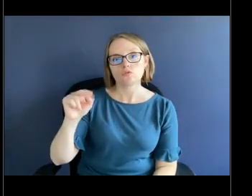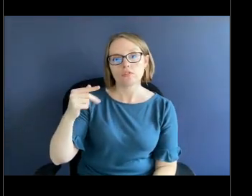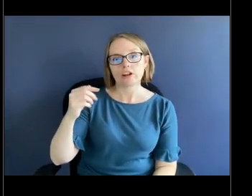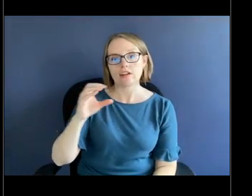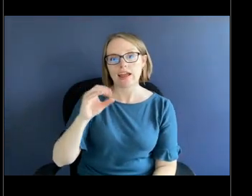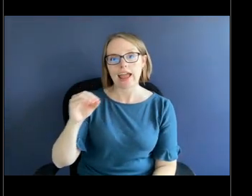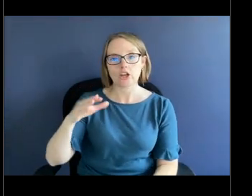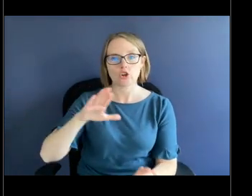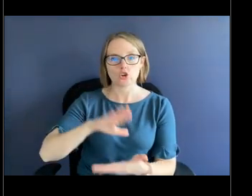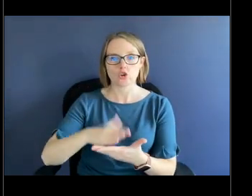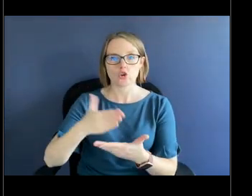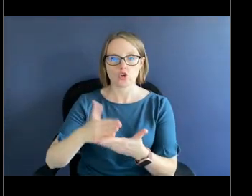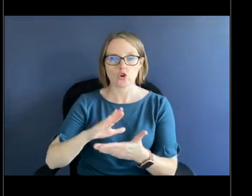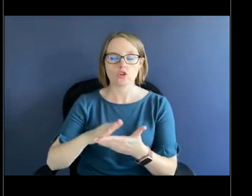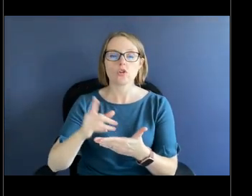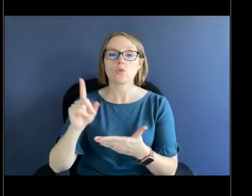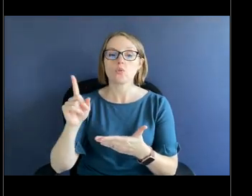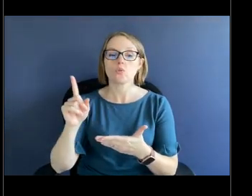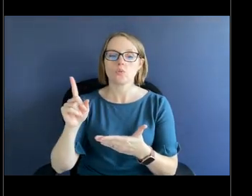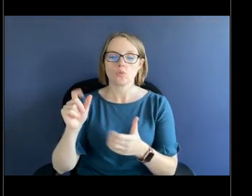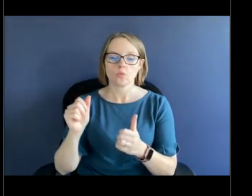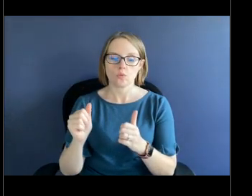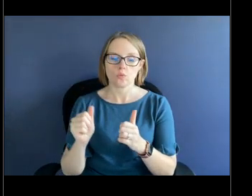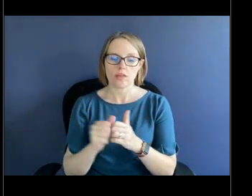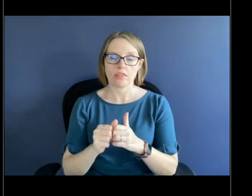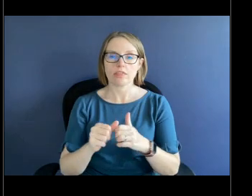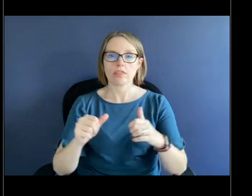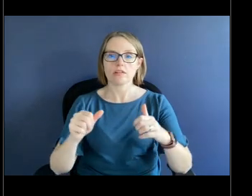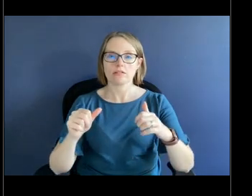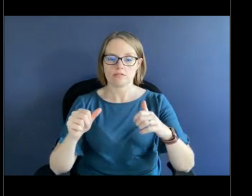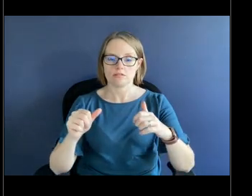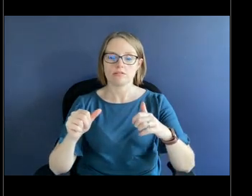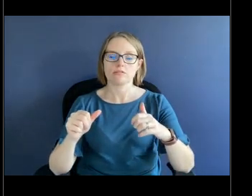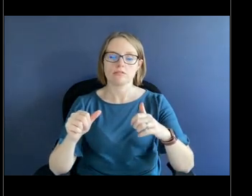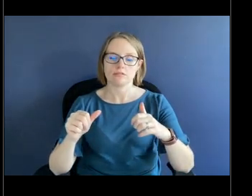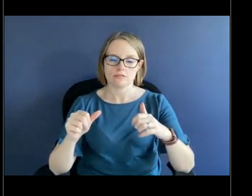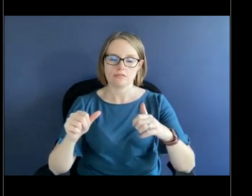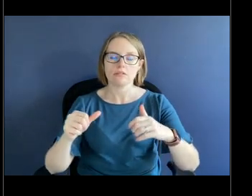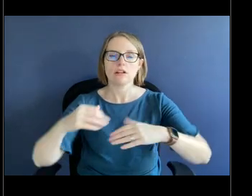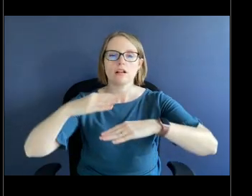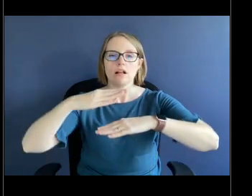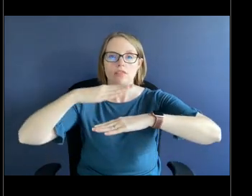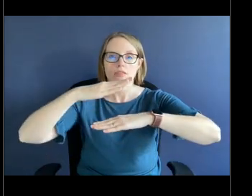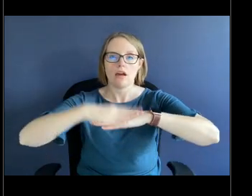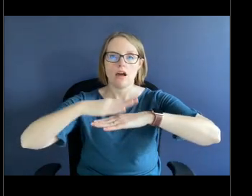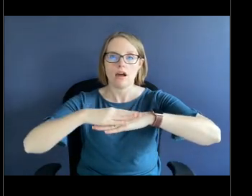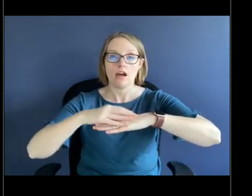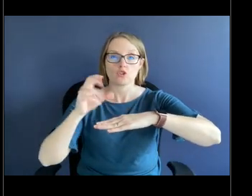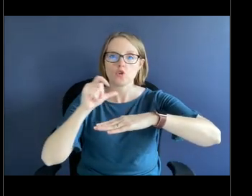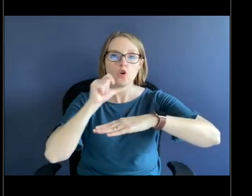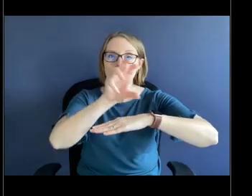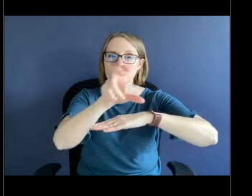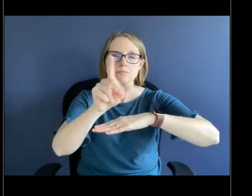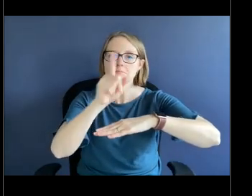controls that are front or side mounted and have click stops to indicate heat settings,